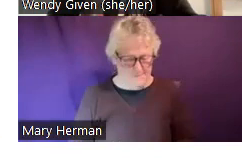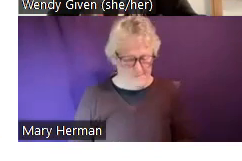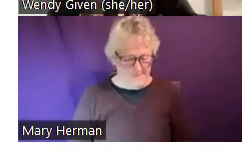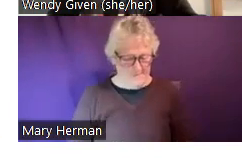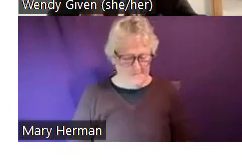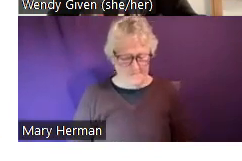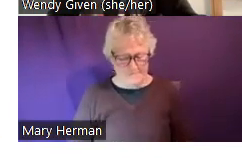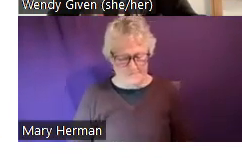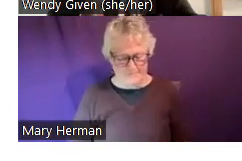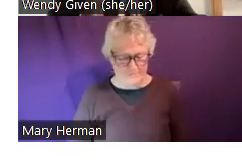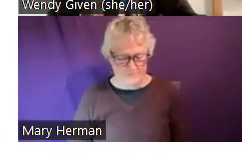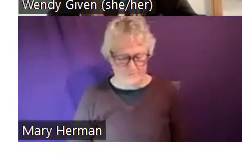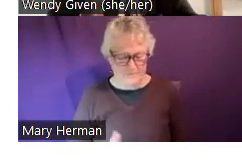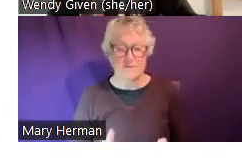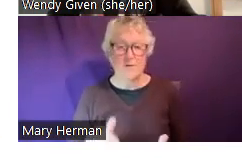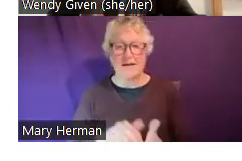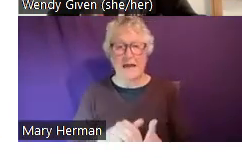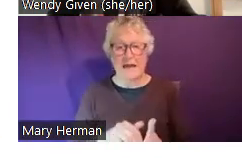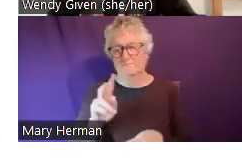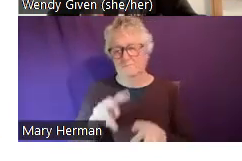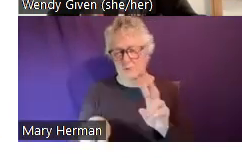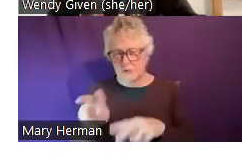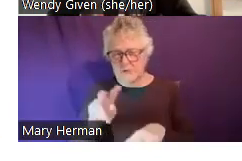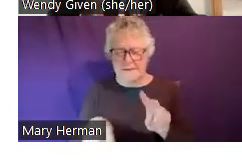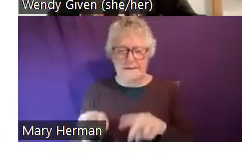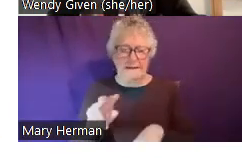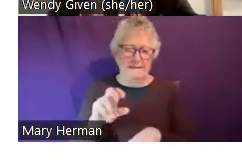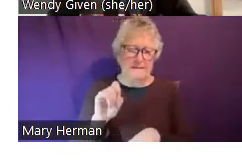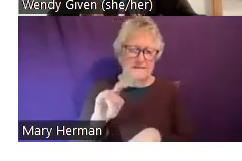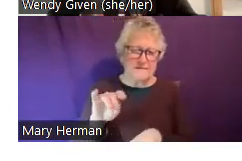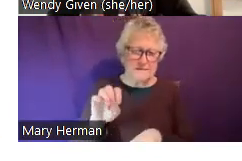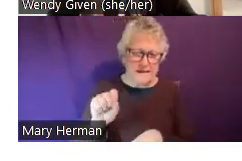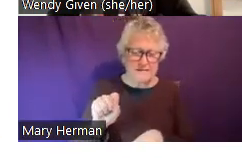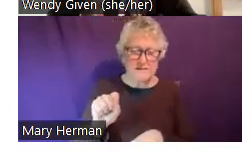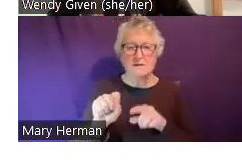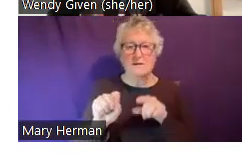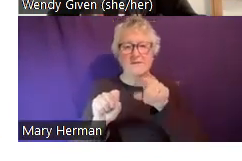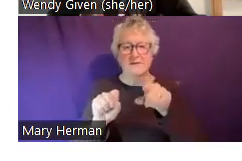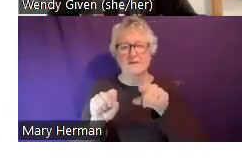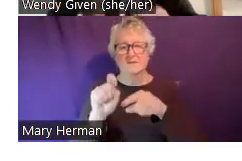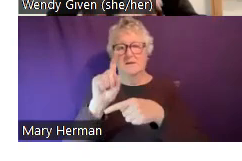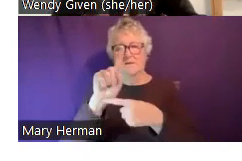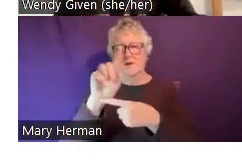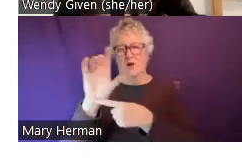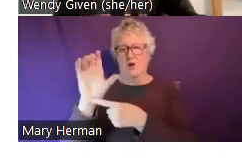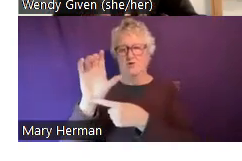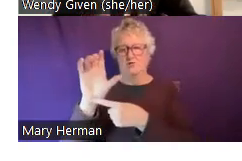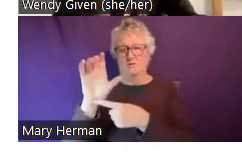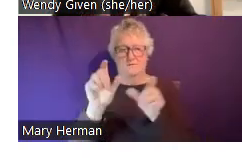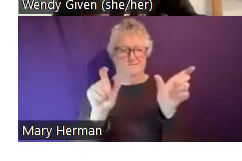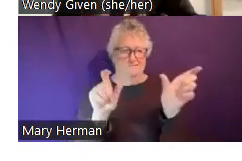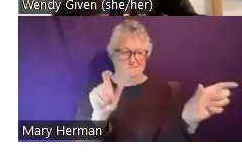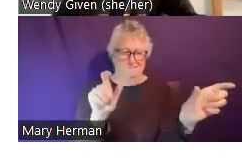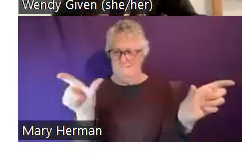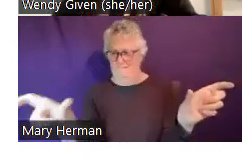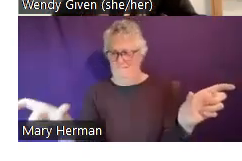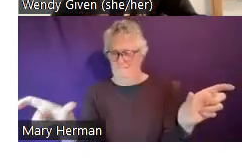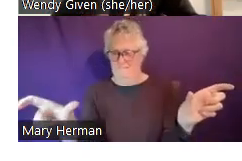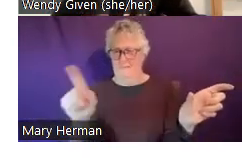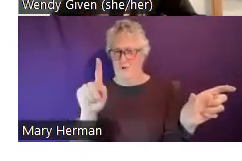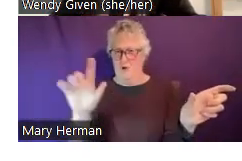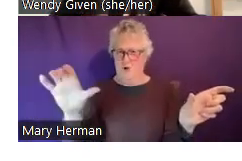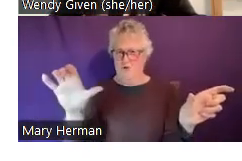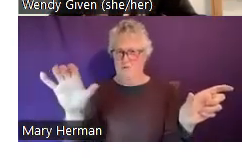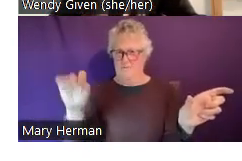So again, just looking at those sites. So yeah, these are the 100-foot long areas. And then this is, you know, the kind of